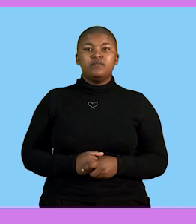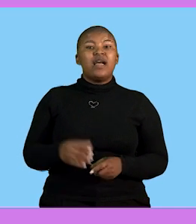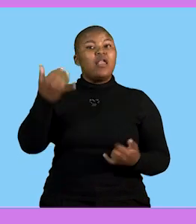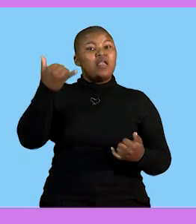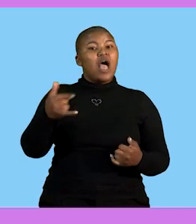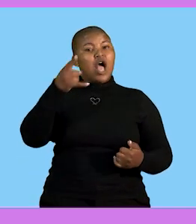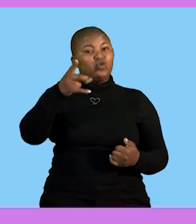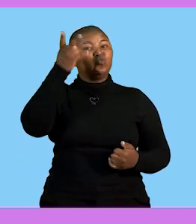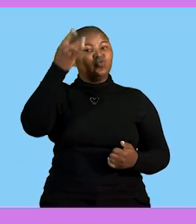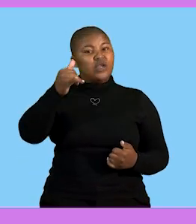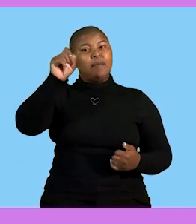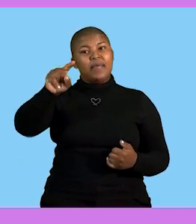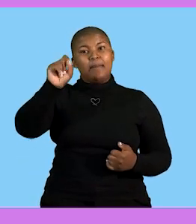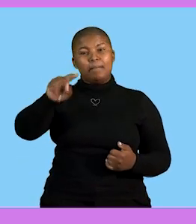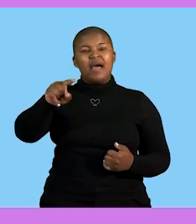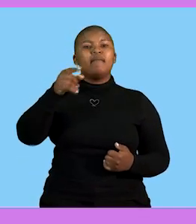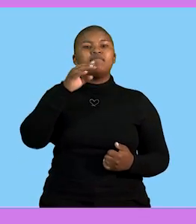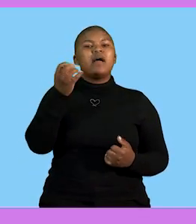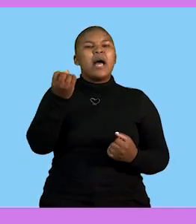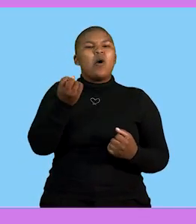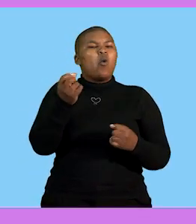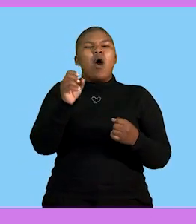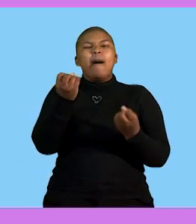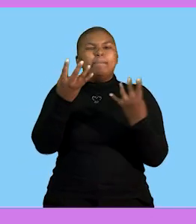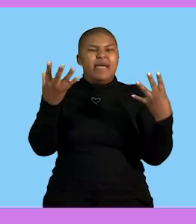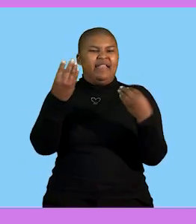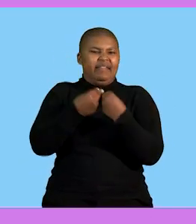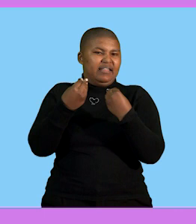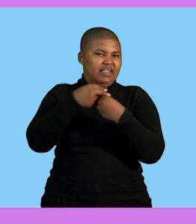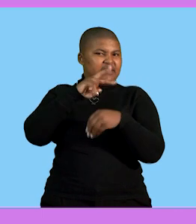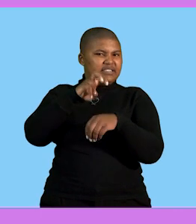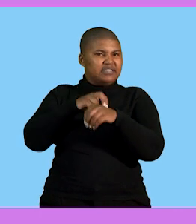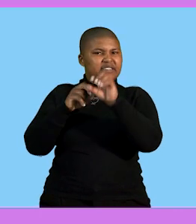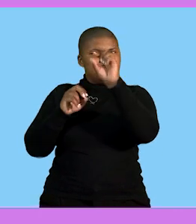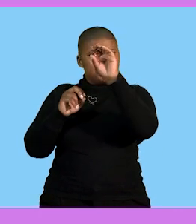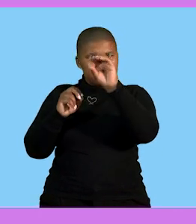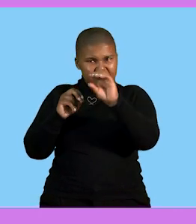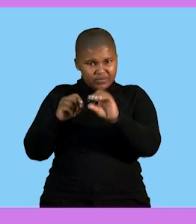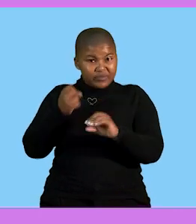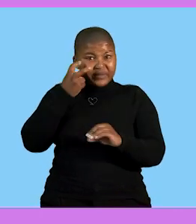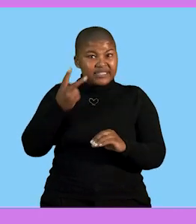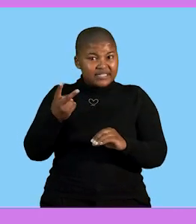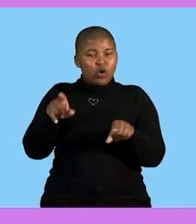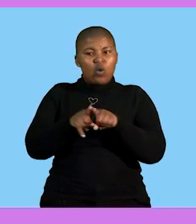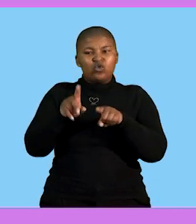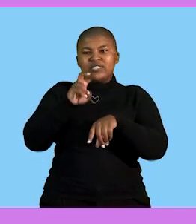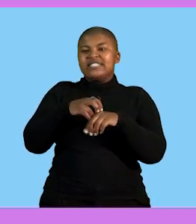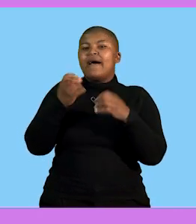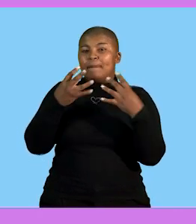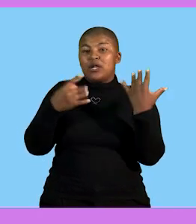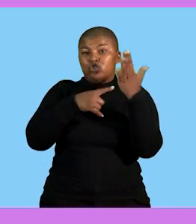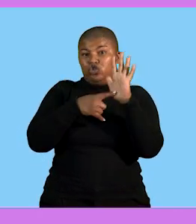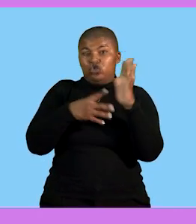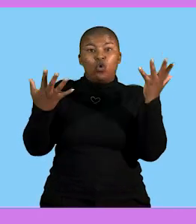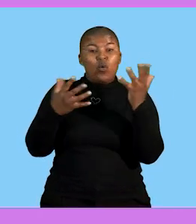now we are going to be looking at this part, which is the quantity part, whereby the keys are given to you and the number of